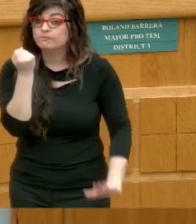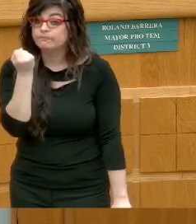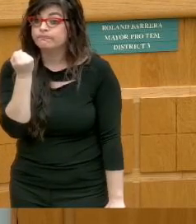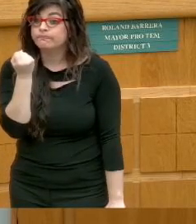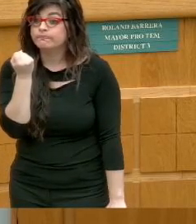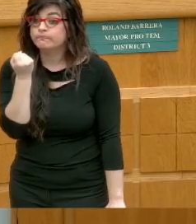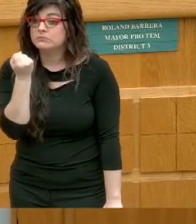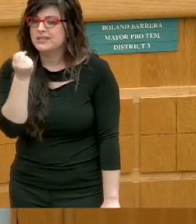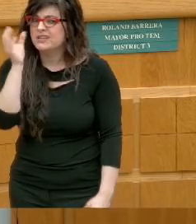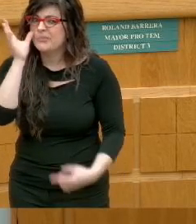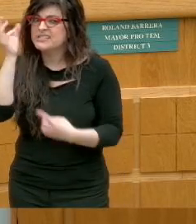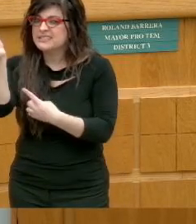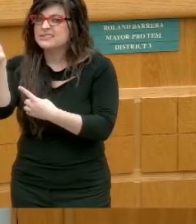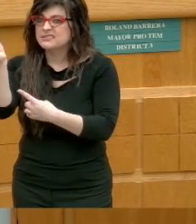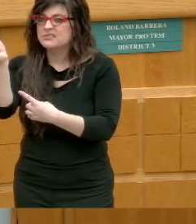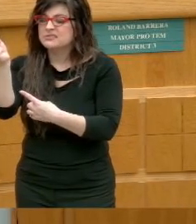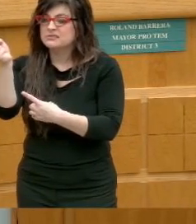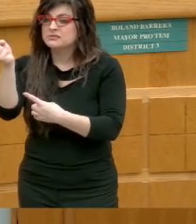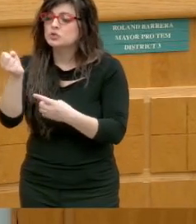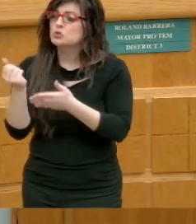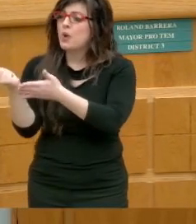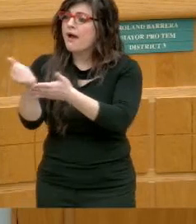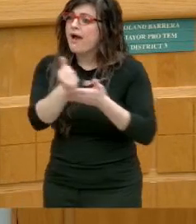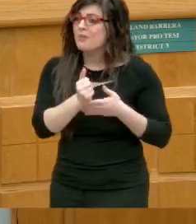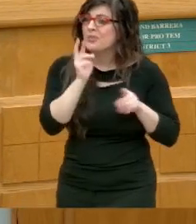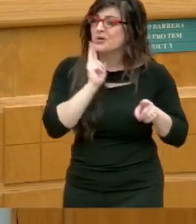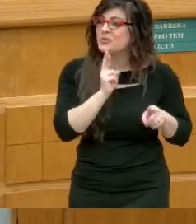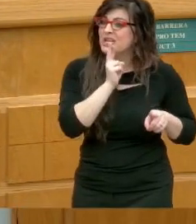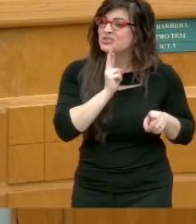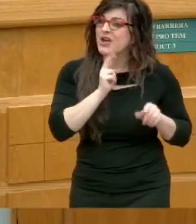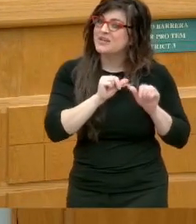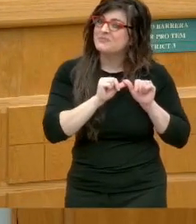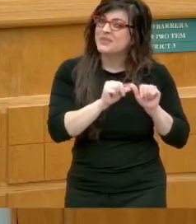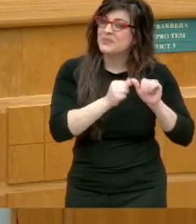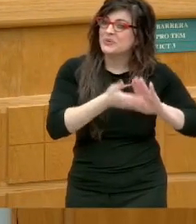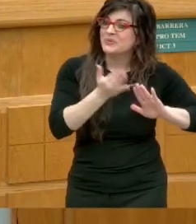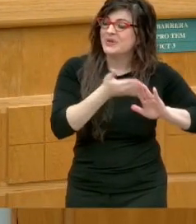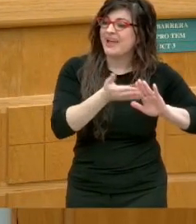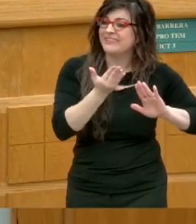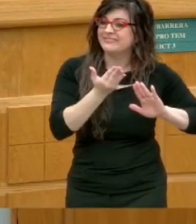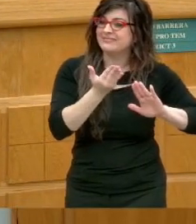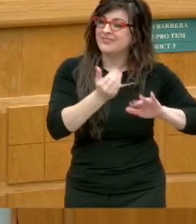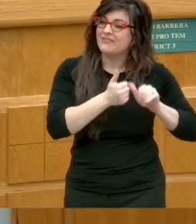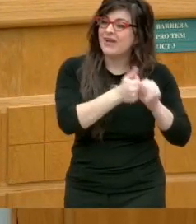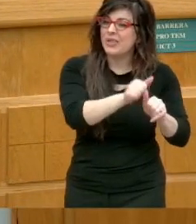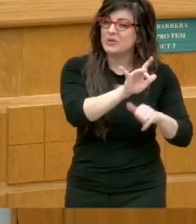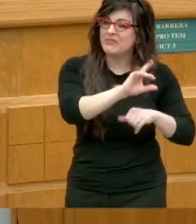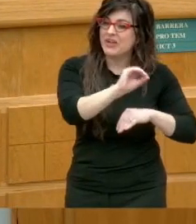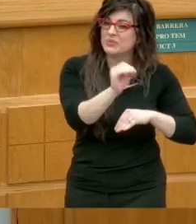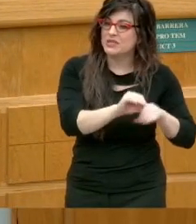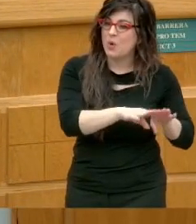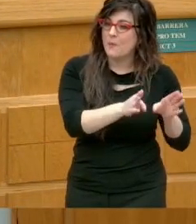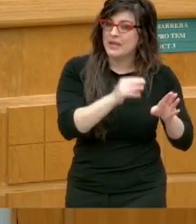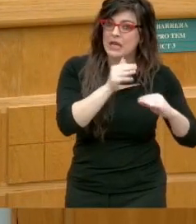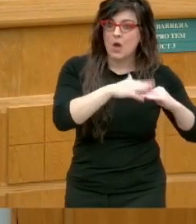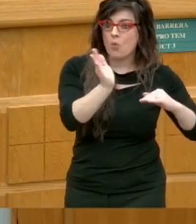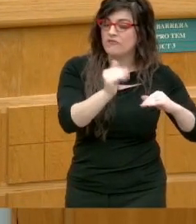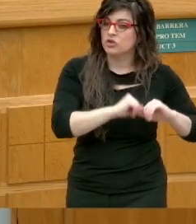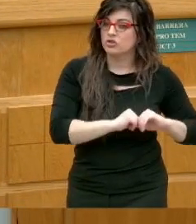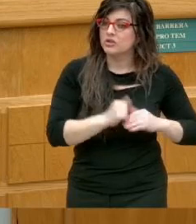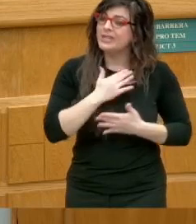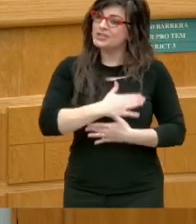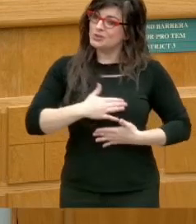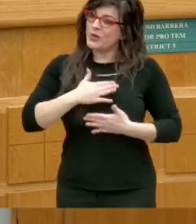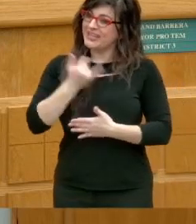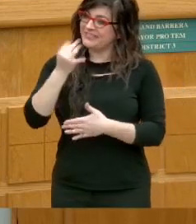the restaurateurs stay in compliance, enjoy their food, go out and spend locally as much as you can and whenever you can. But